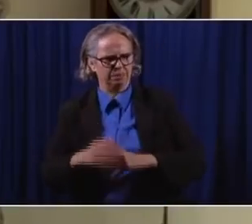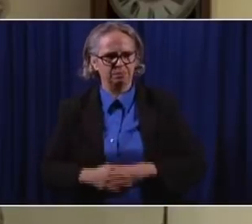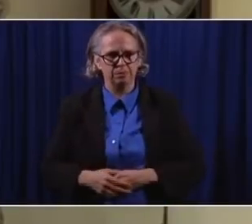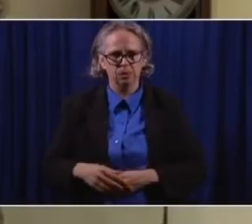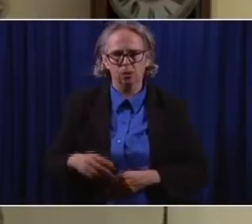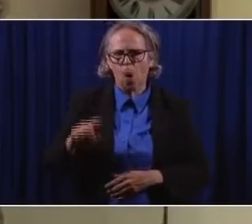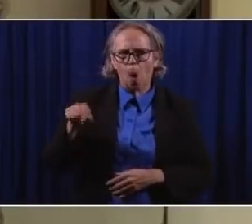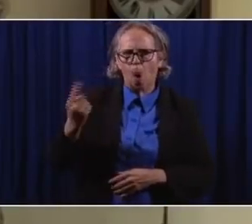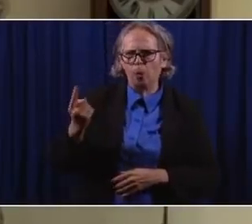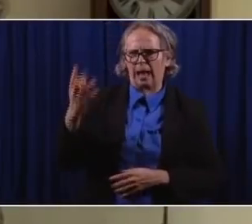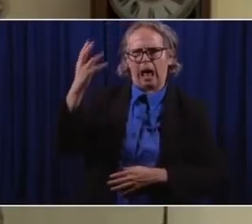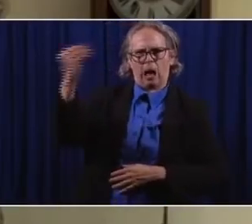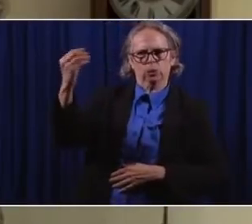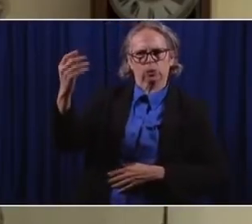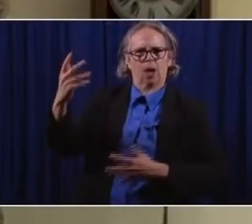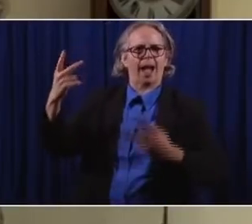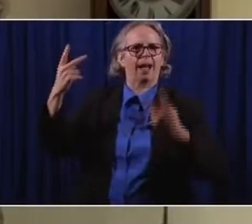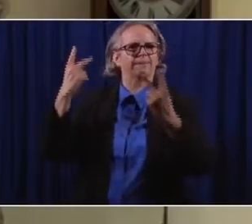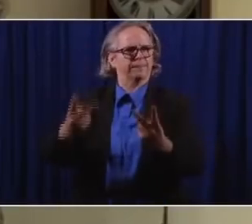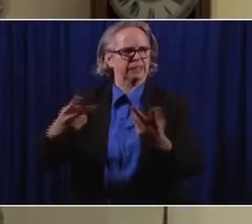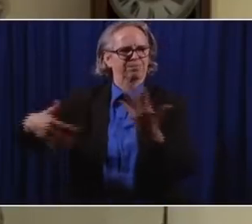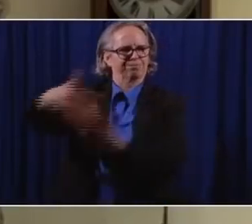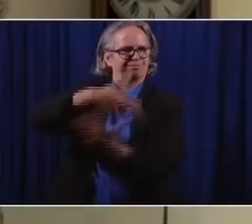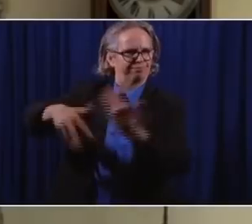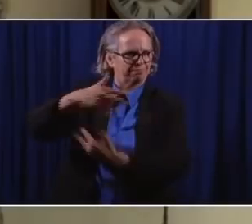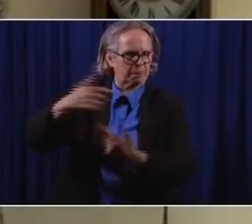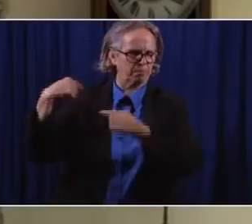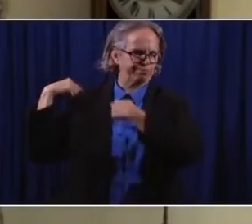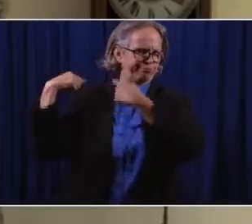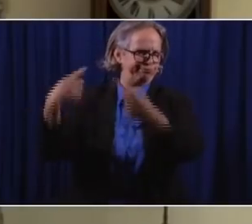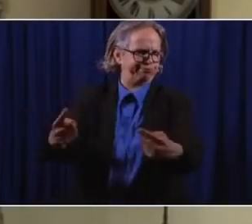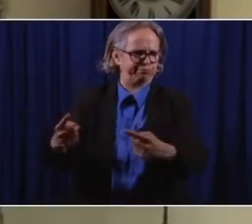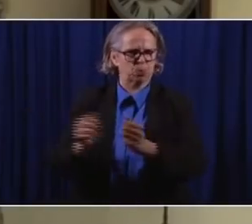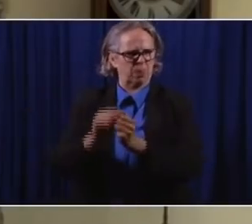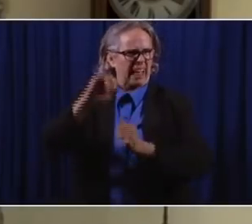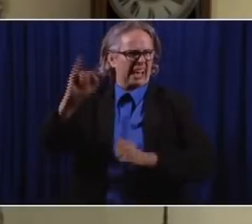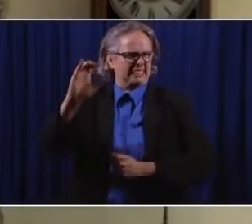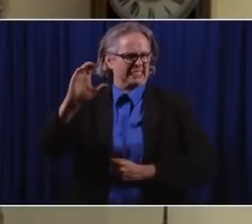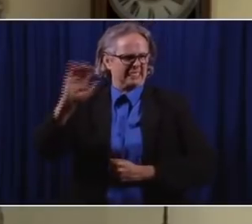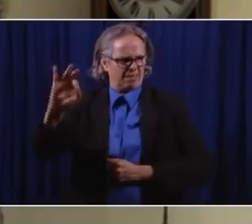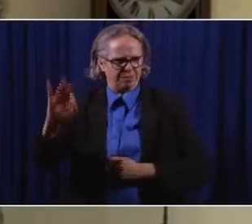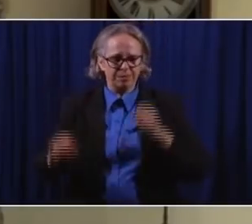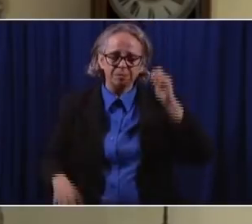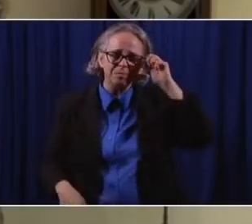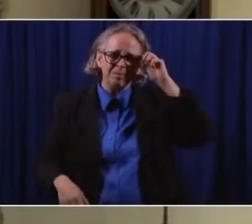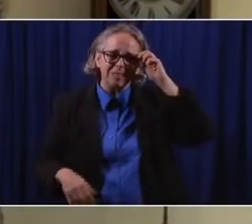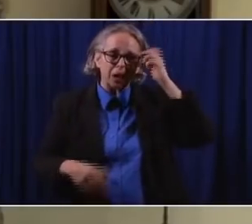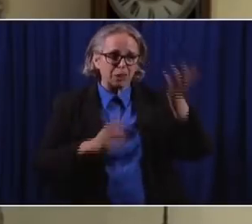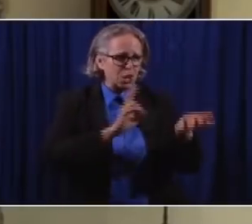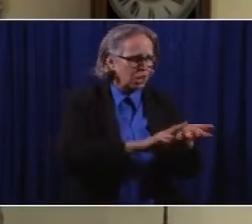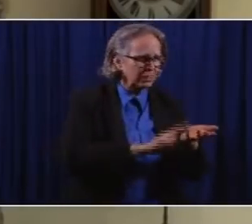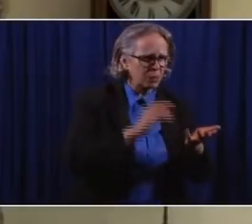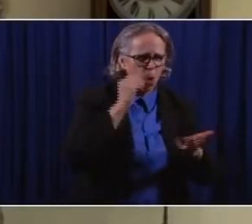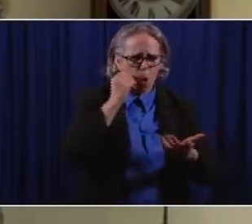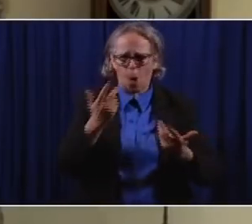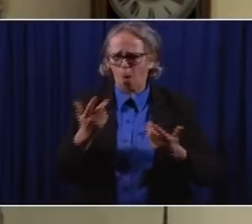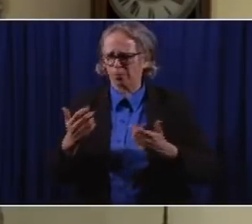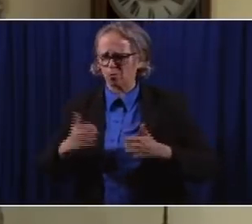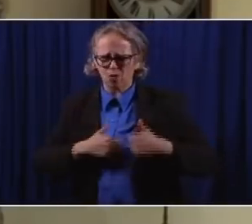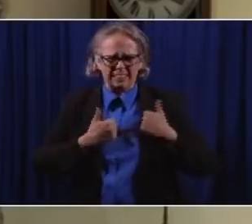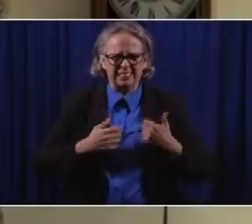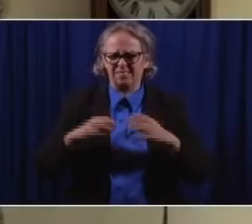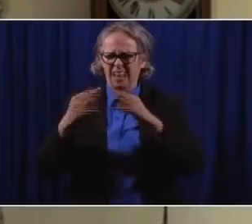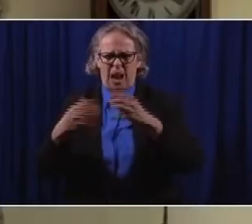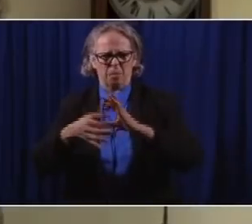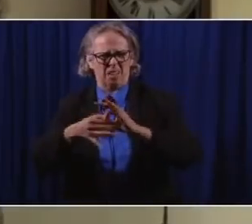far. We know this has been hard for residents. We know that it was hard for loved ones. Colder months are